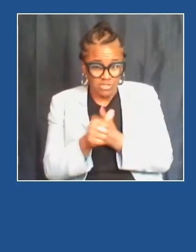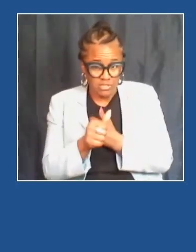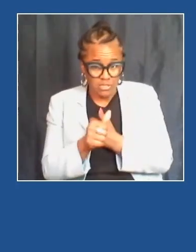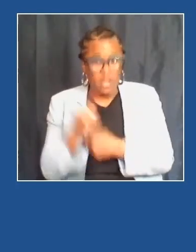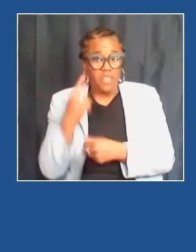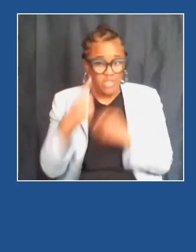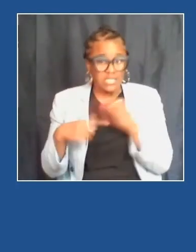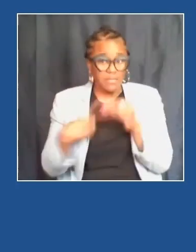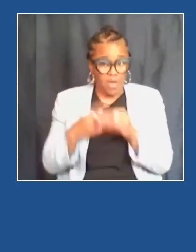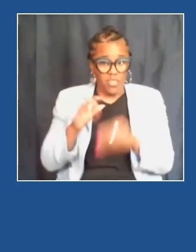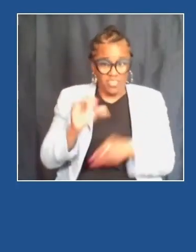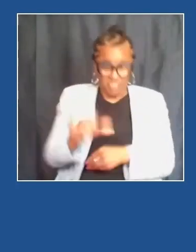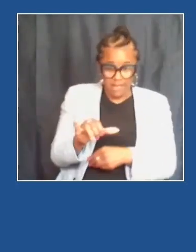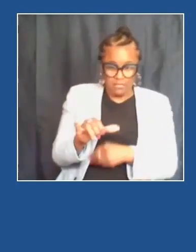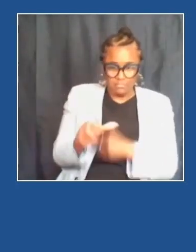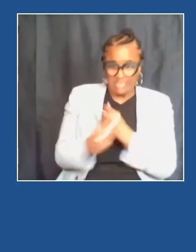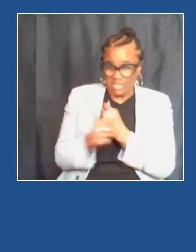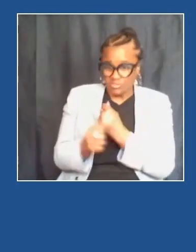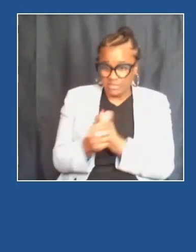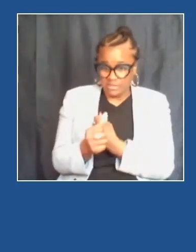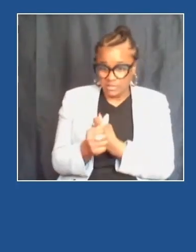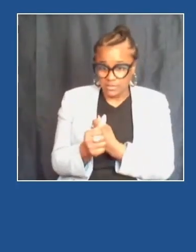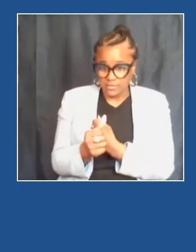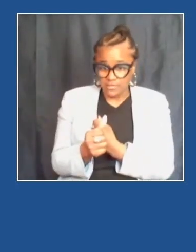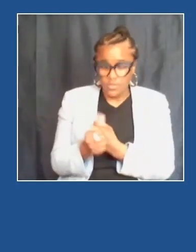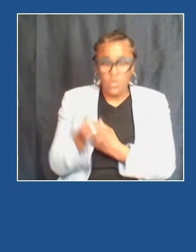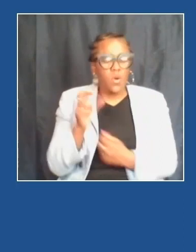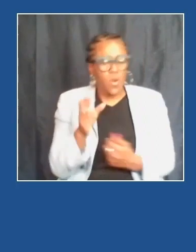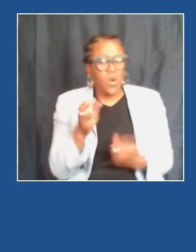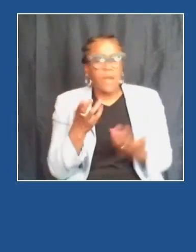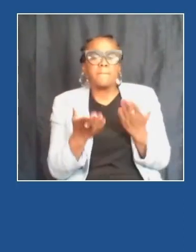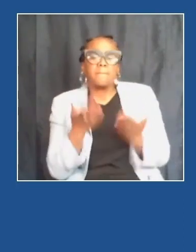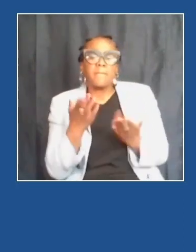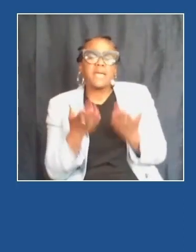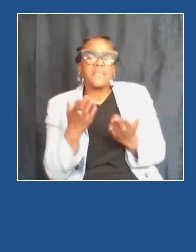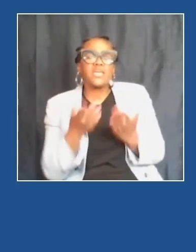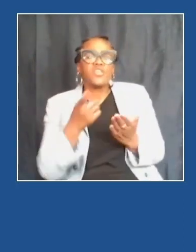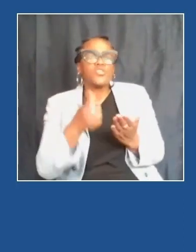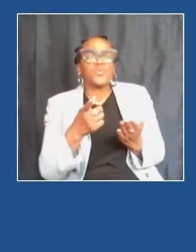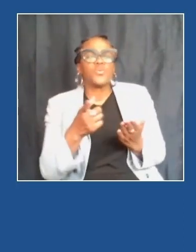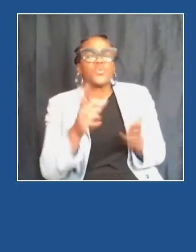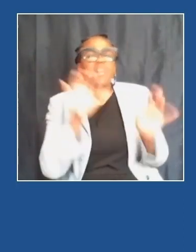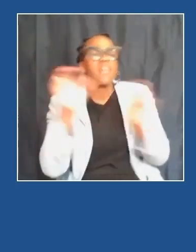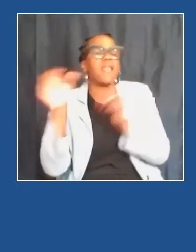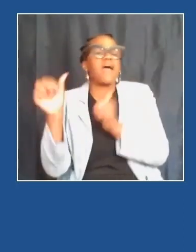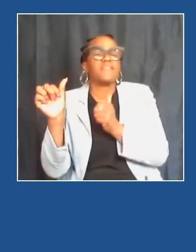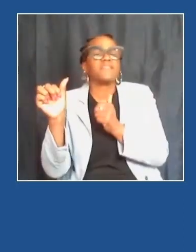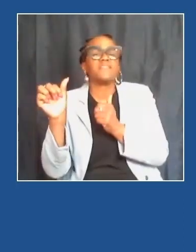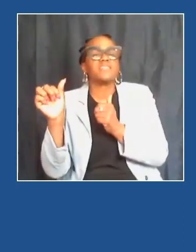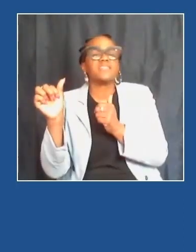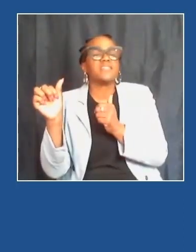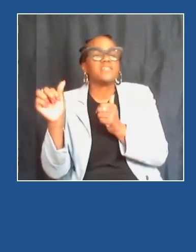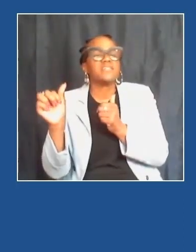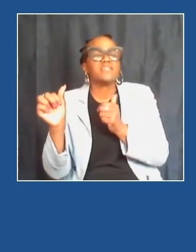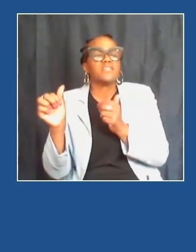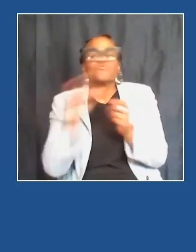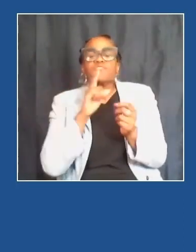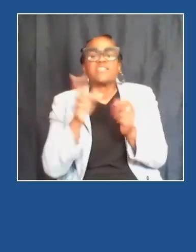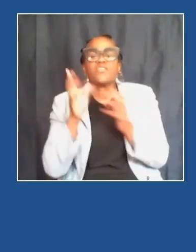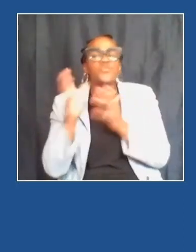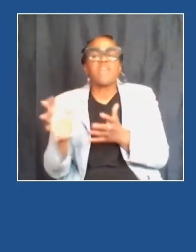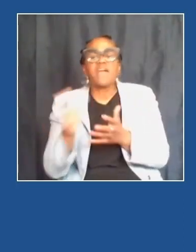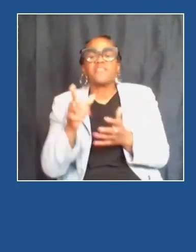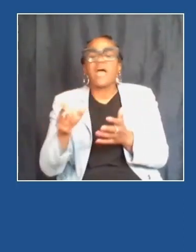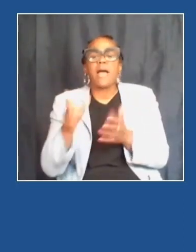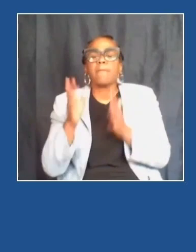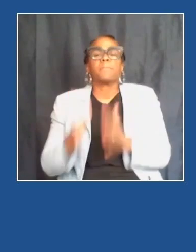aren't dangerous. Okay? Or maybe you left this person in your family